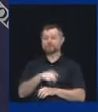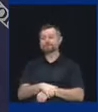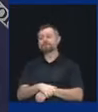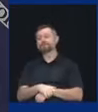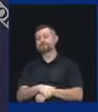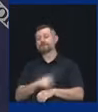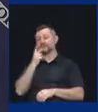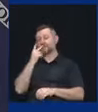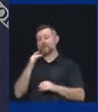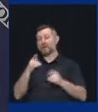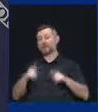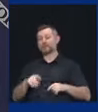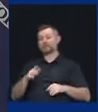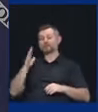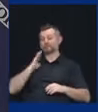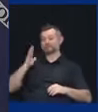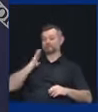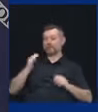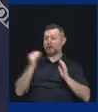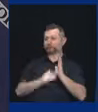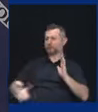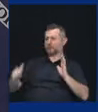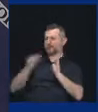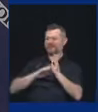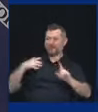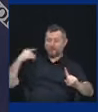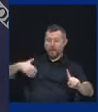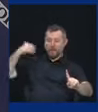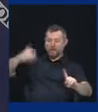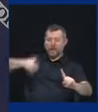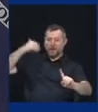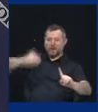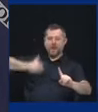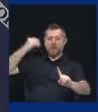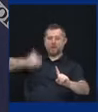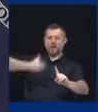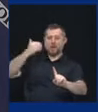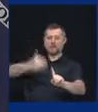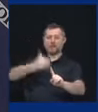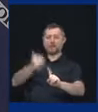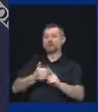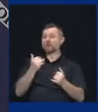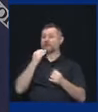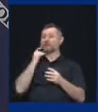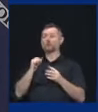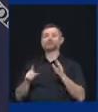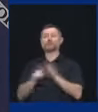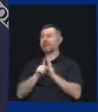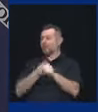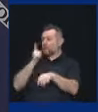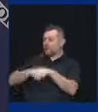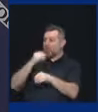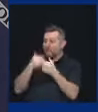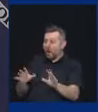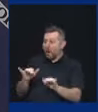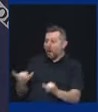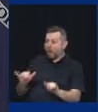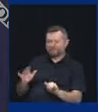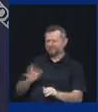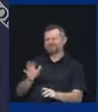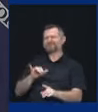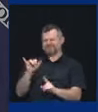cycle. We've seen it. This is not the first time we had homeless. We had homeless problems.